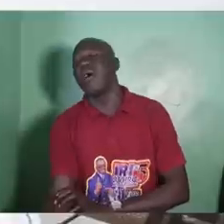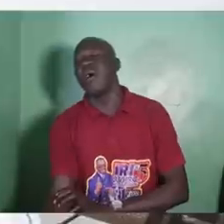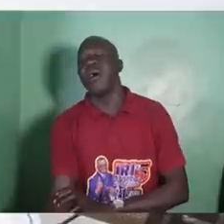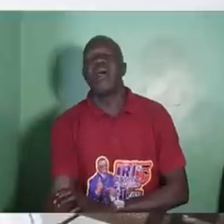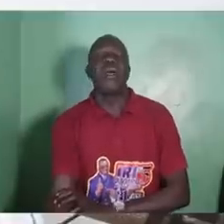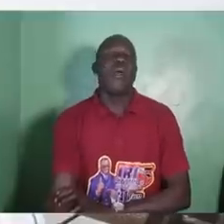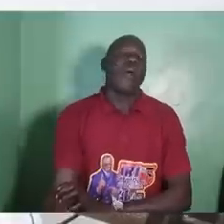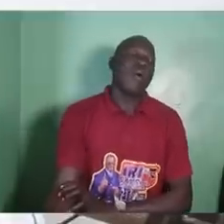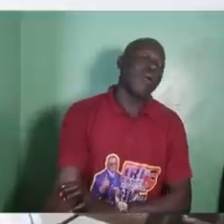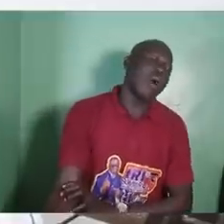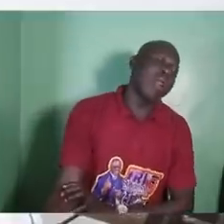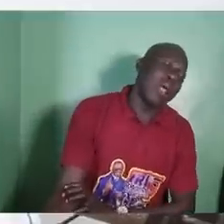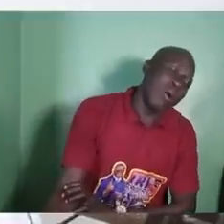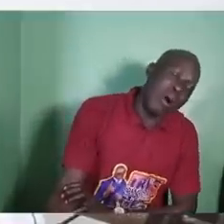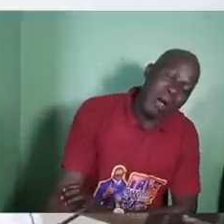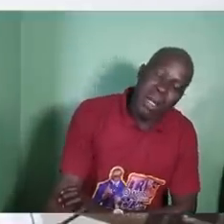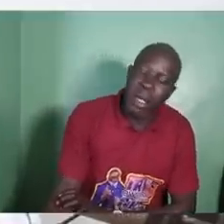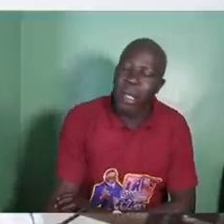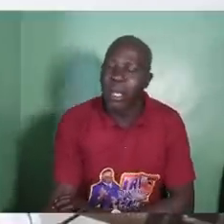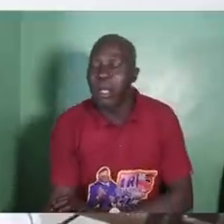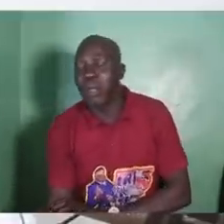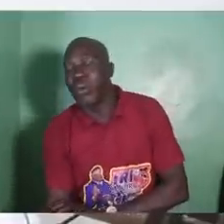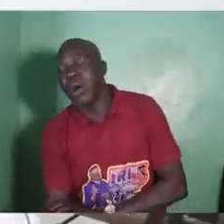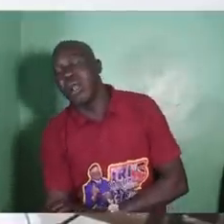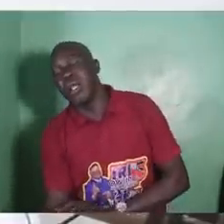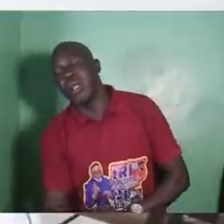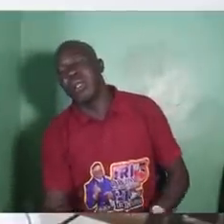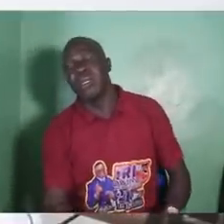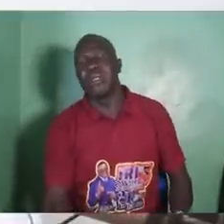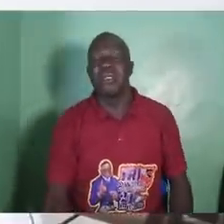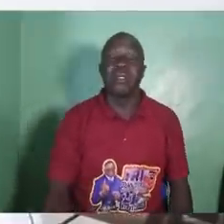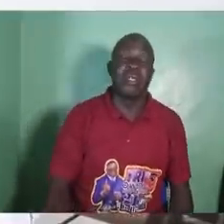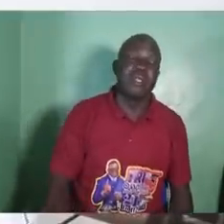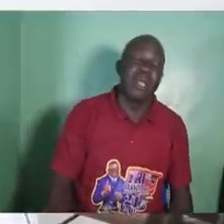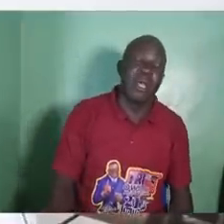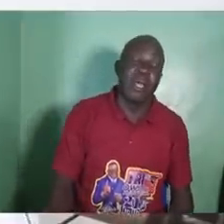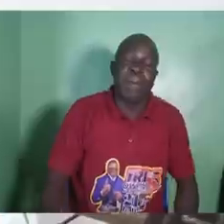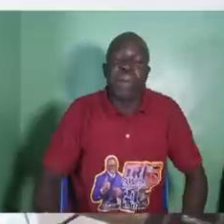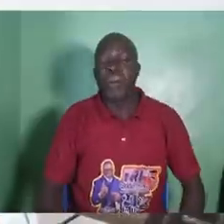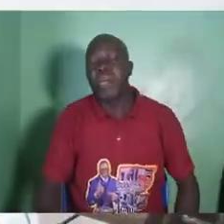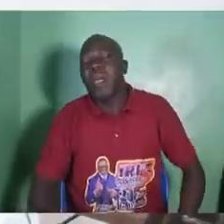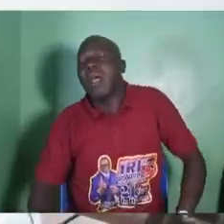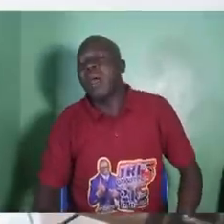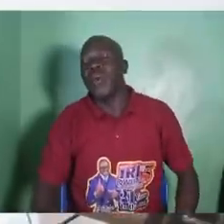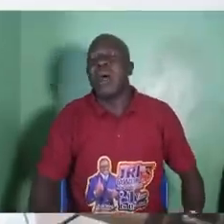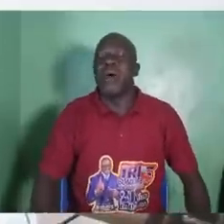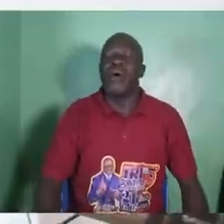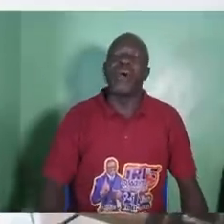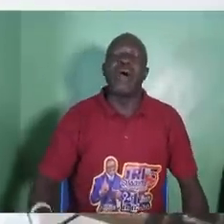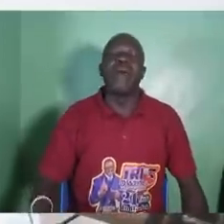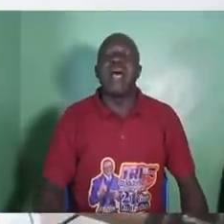bo wole wole wole ni sisi e